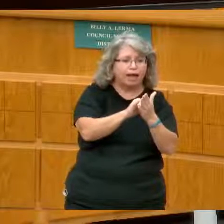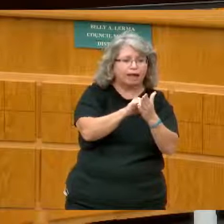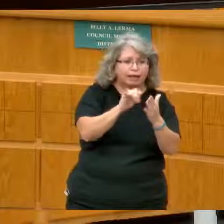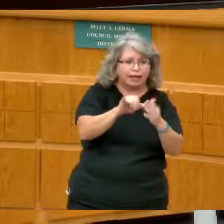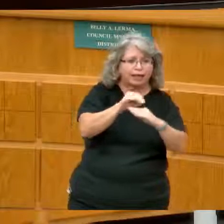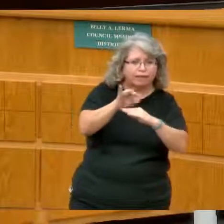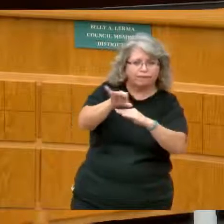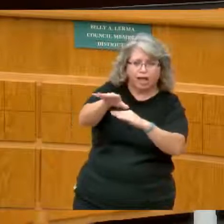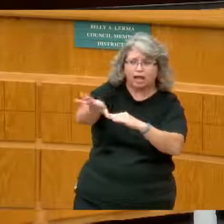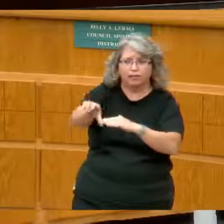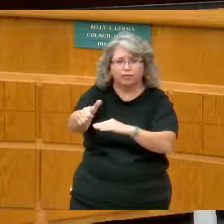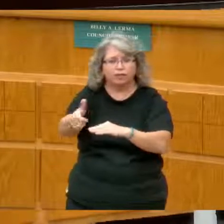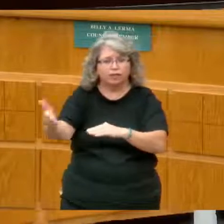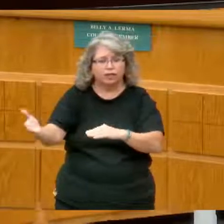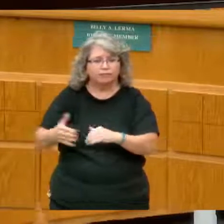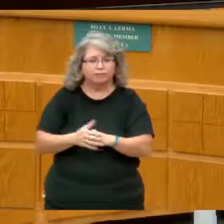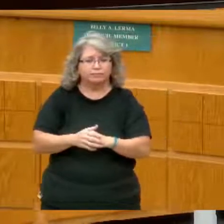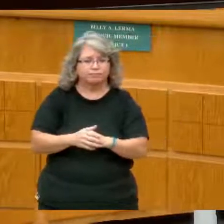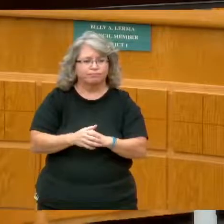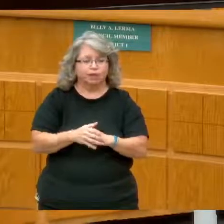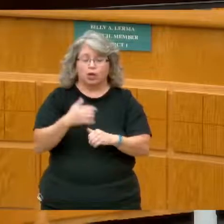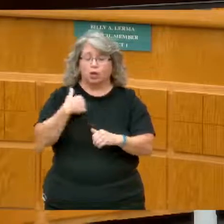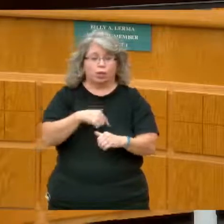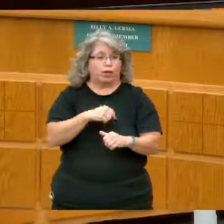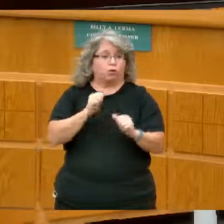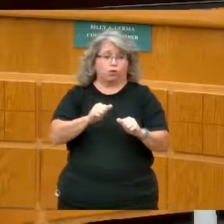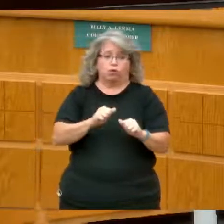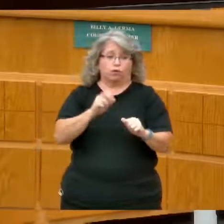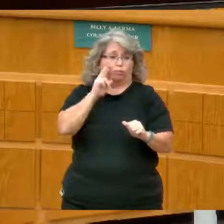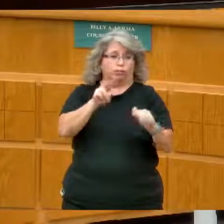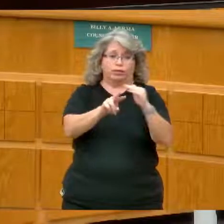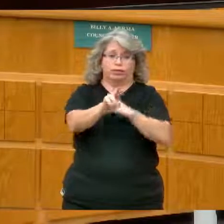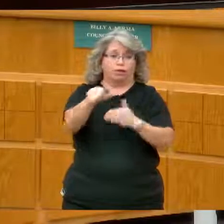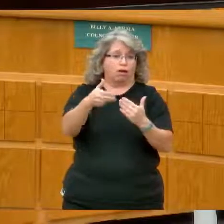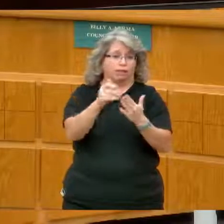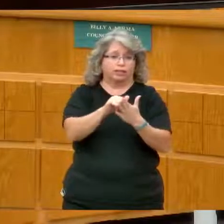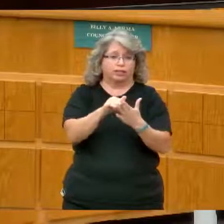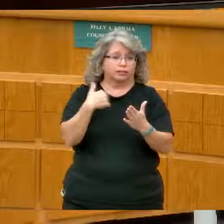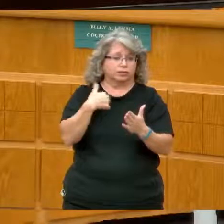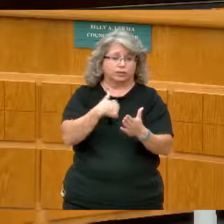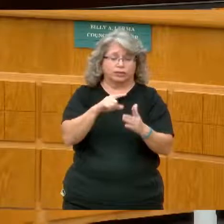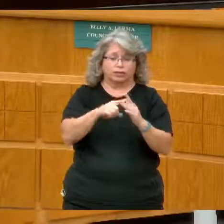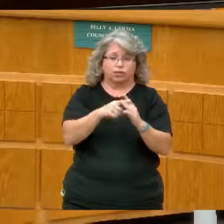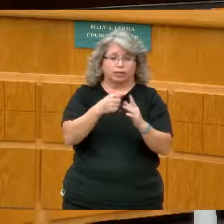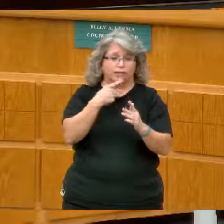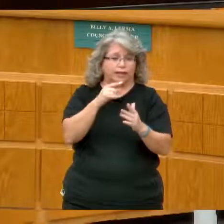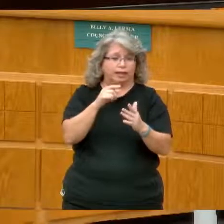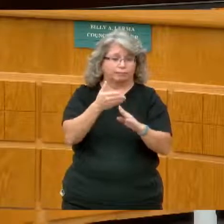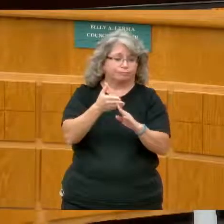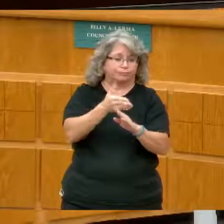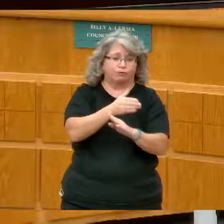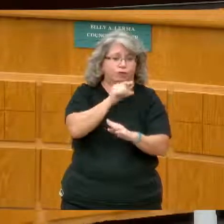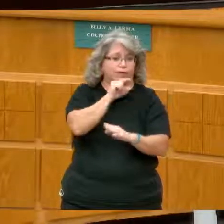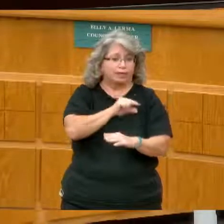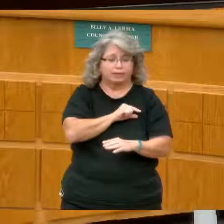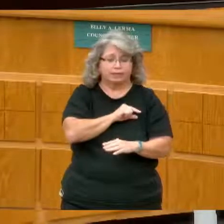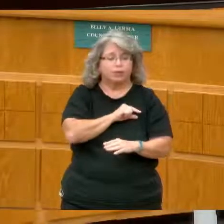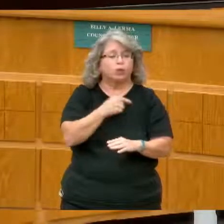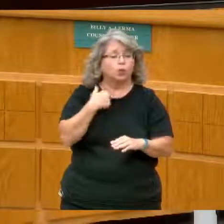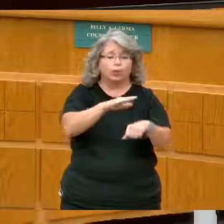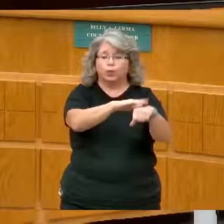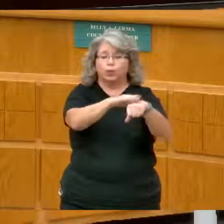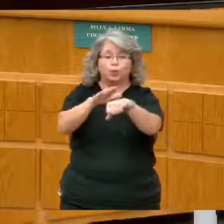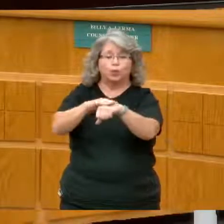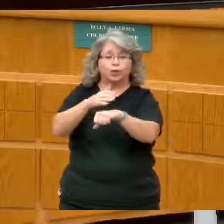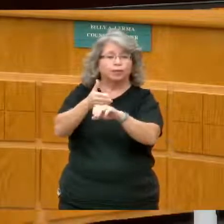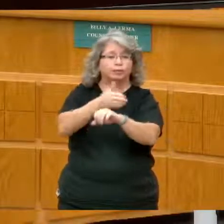of this was completely foreseeable. We've been saying this since Thanksgiving, and we've also been warning before Thanksgiving that our new